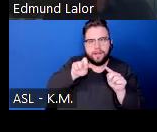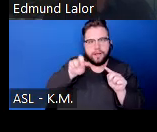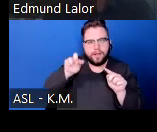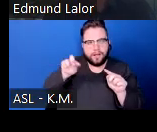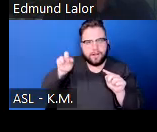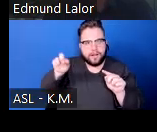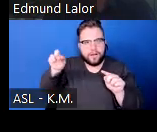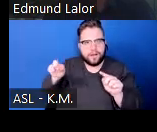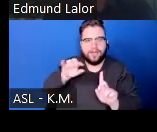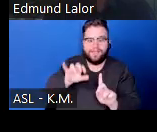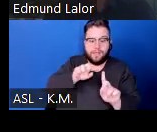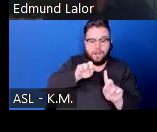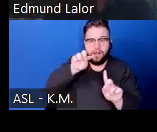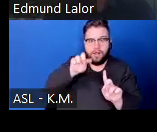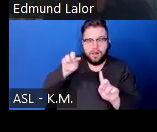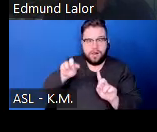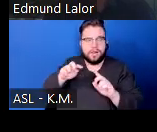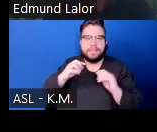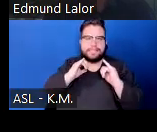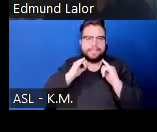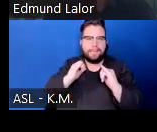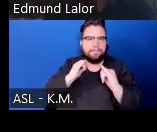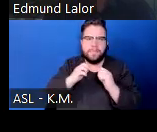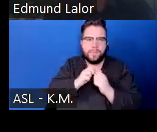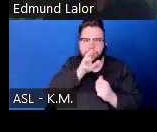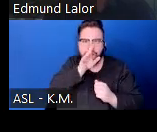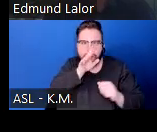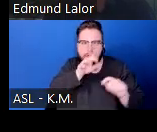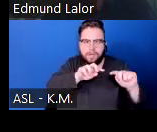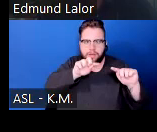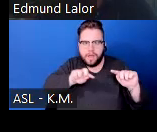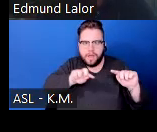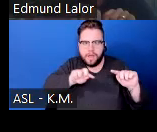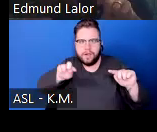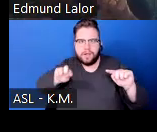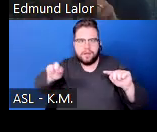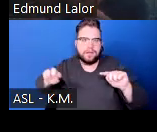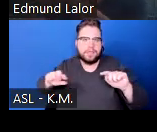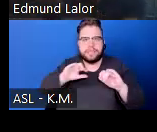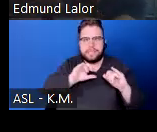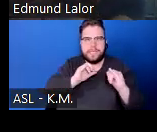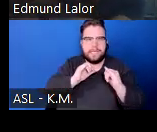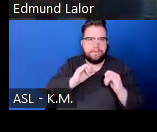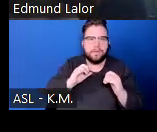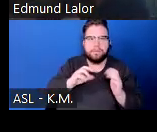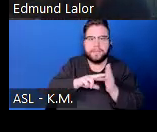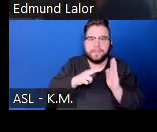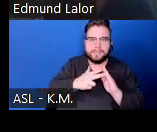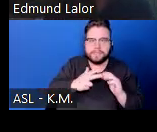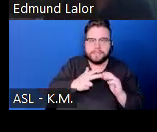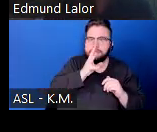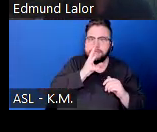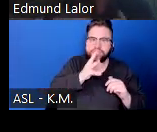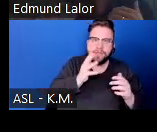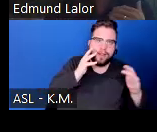signal actually correlate and track along with fluctuations in the speech energy. So as the speech is getting louder and